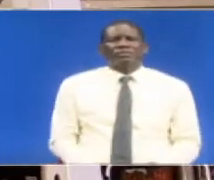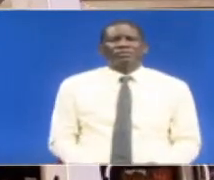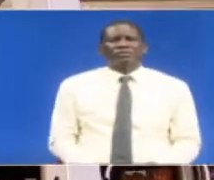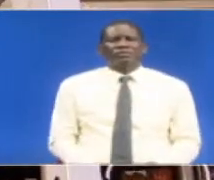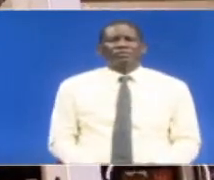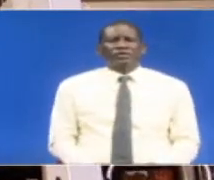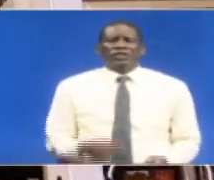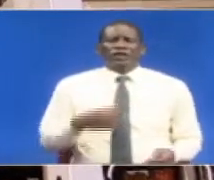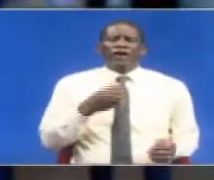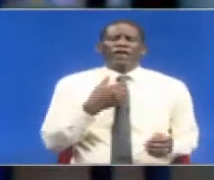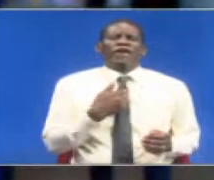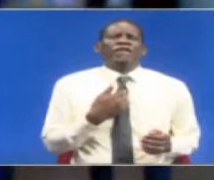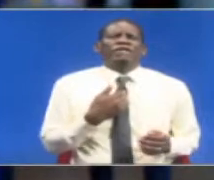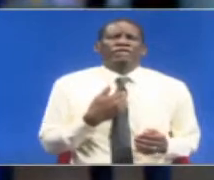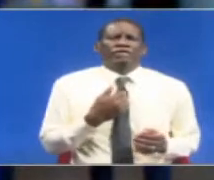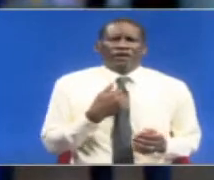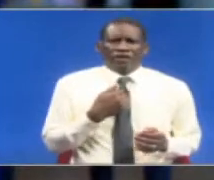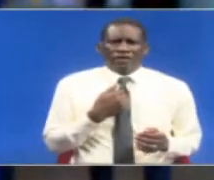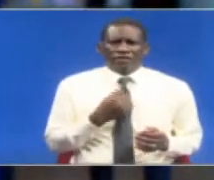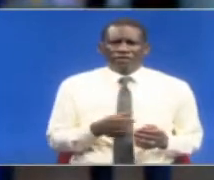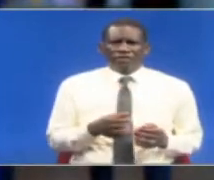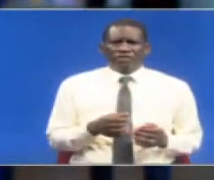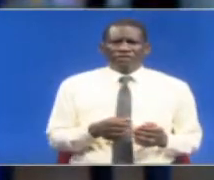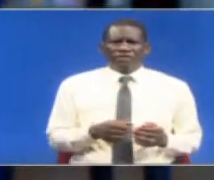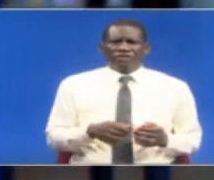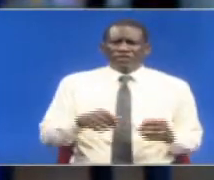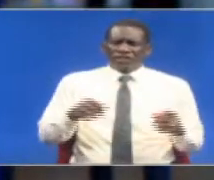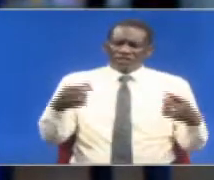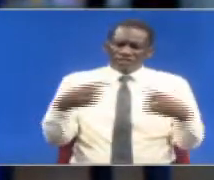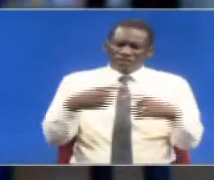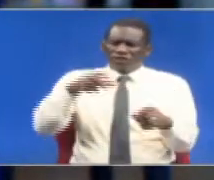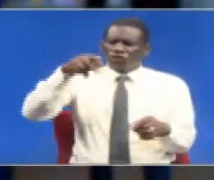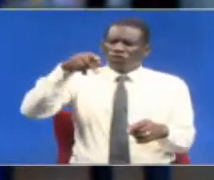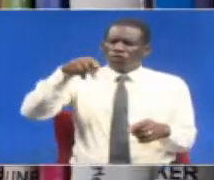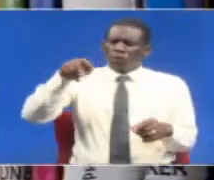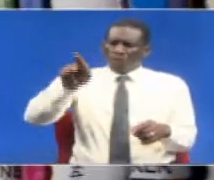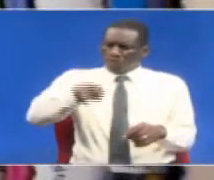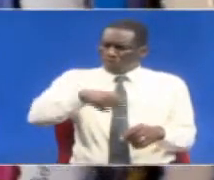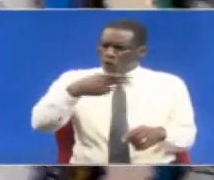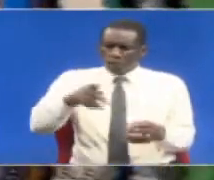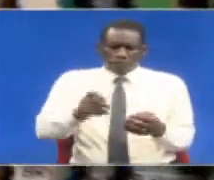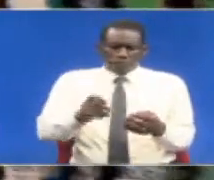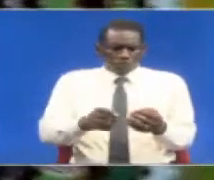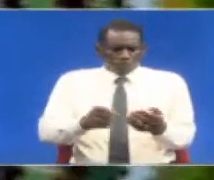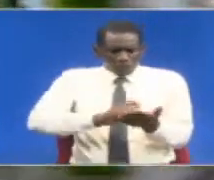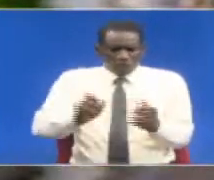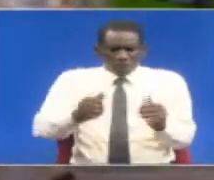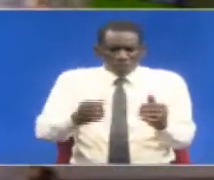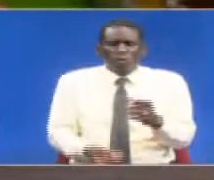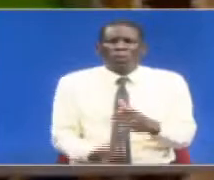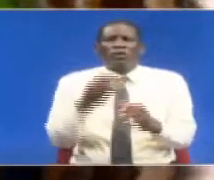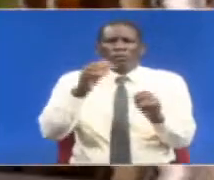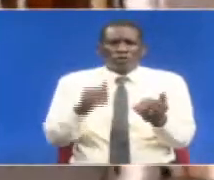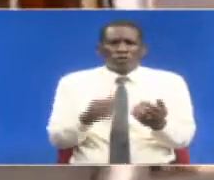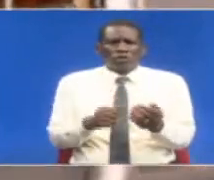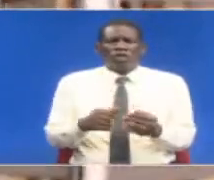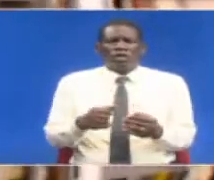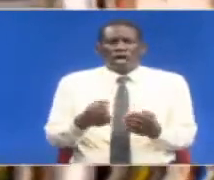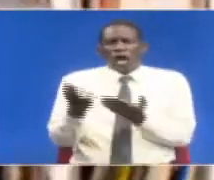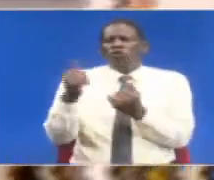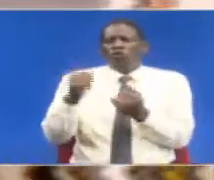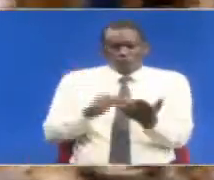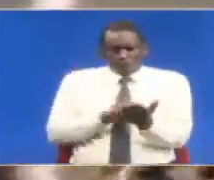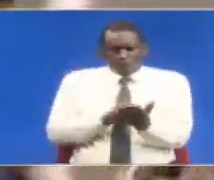I have a set of poems, unpublished poems. I look forward to getting them published